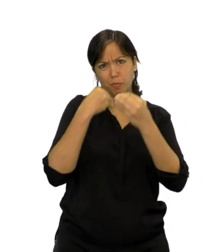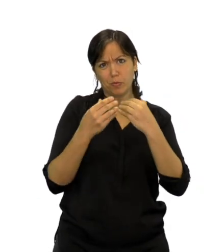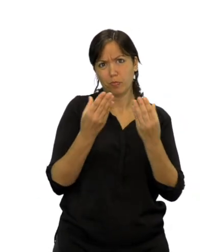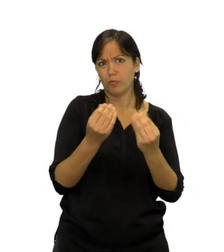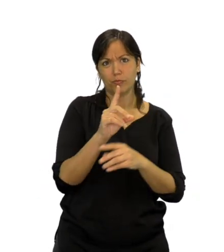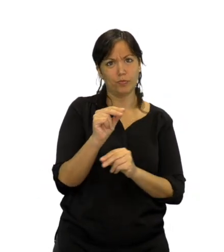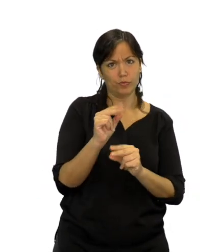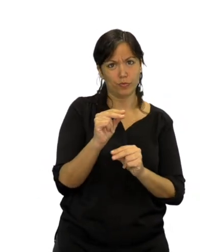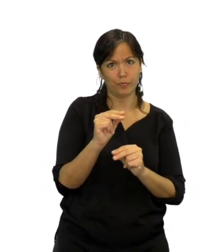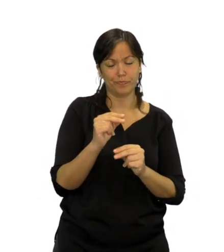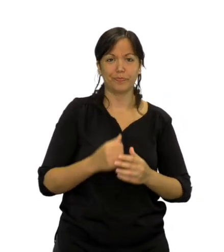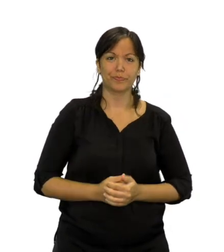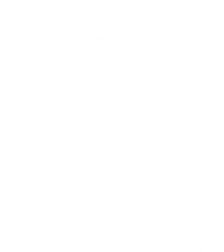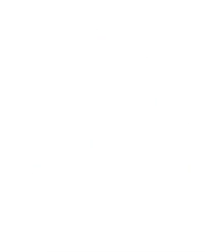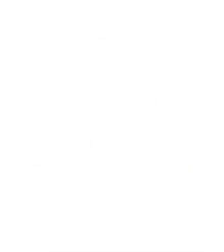of time.